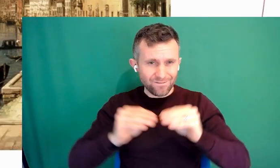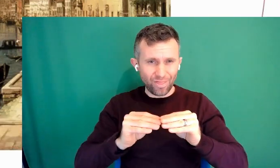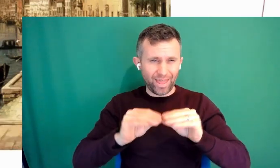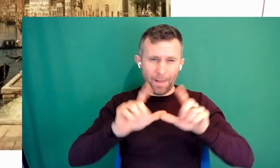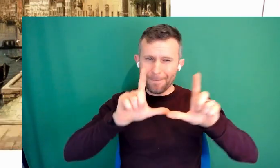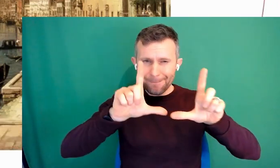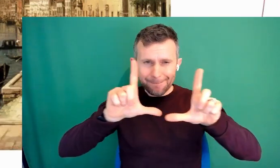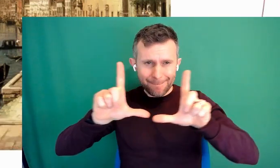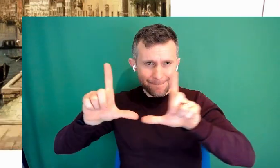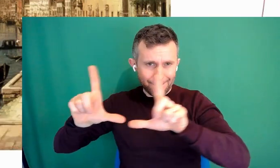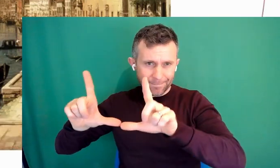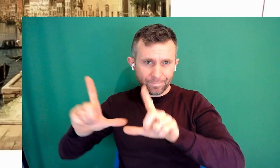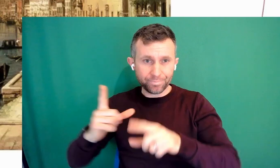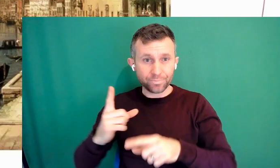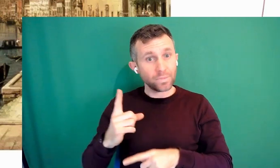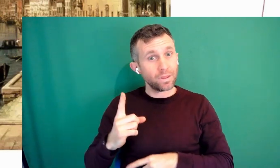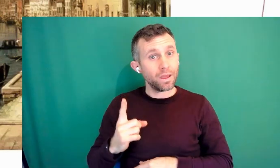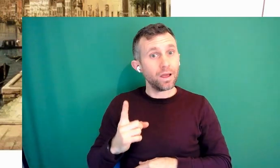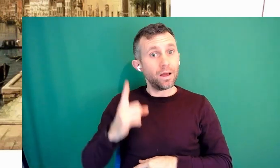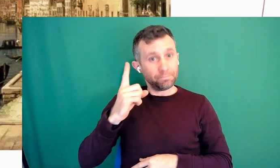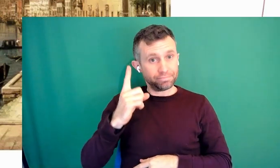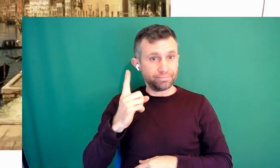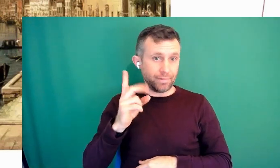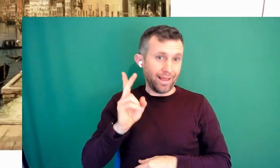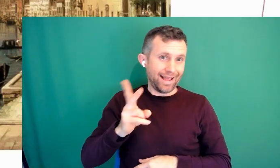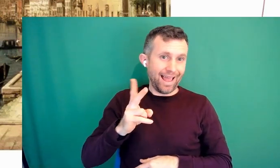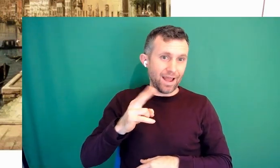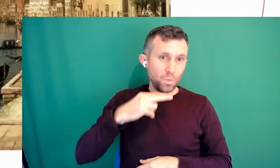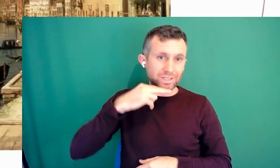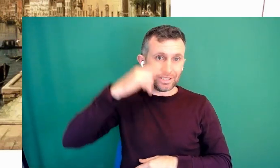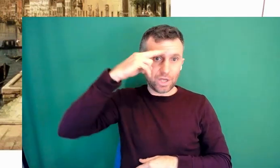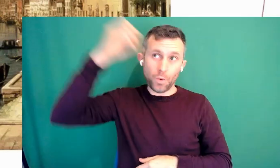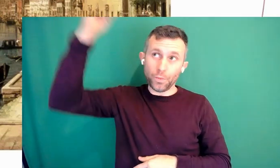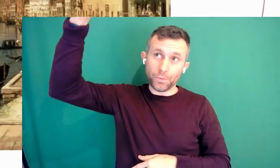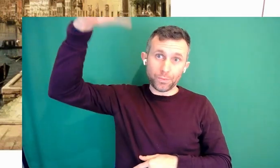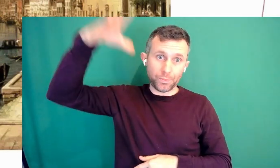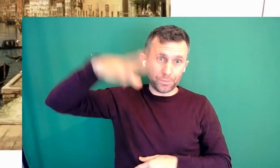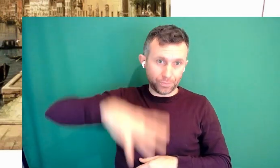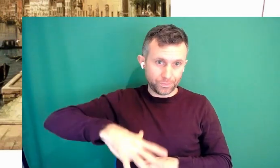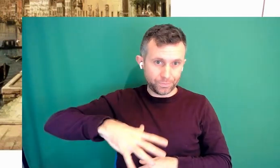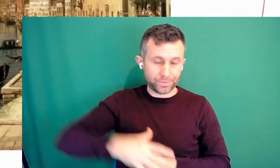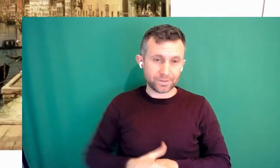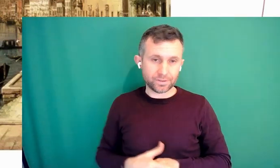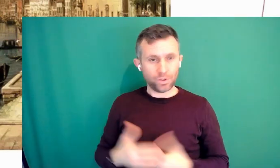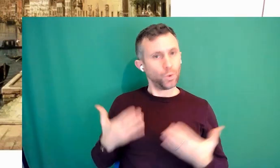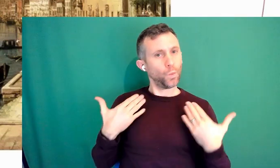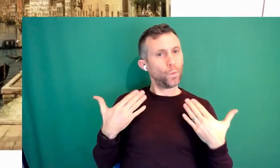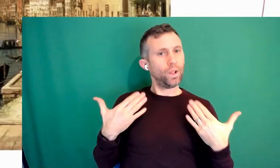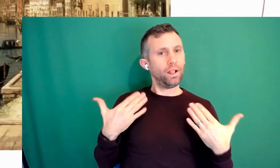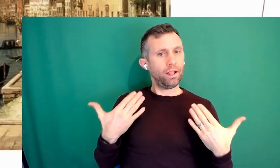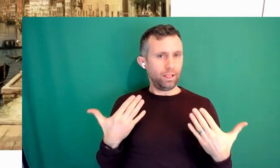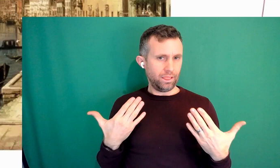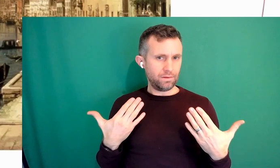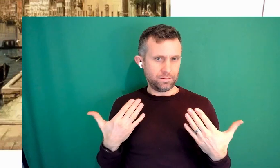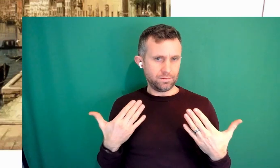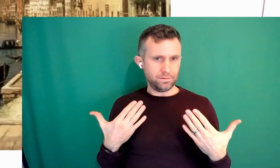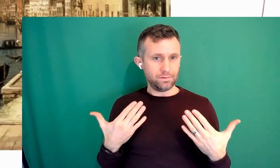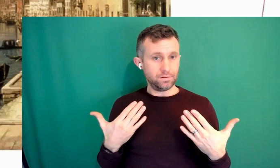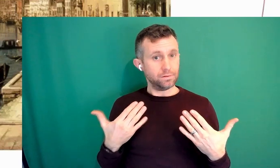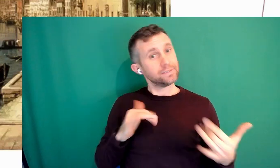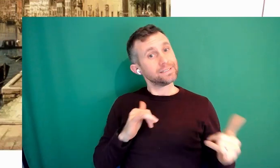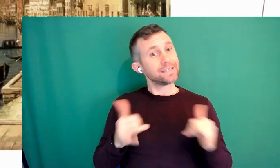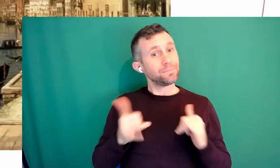to that spot, you wouldn't quite see that view, but Canaletto has sort of squashed in all the